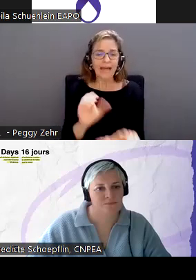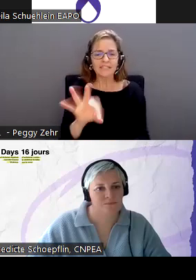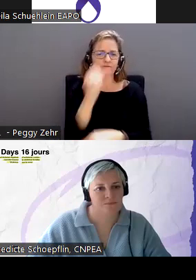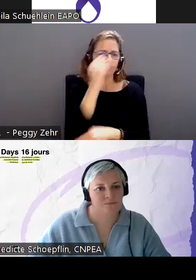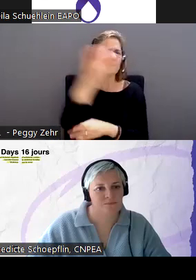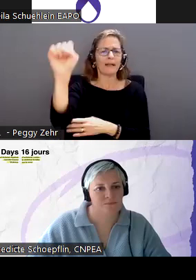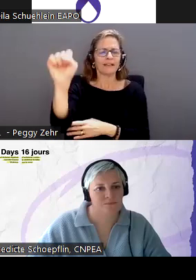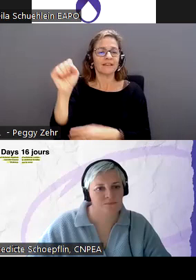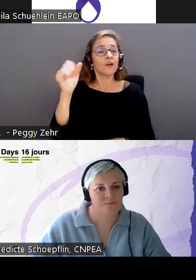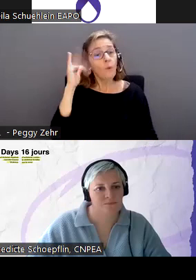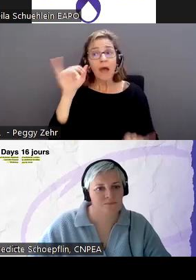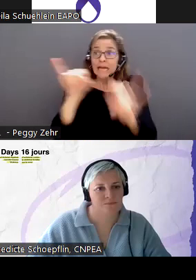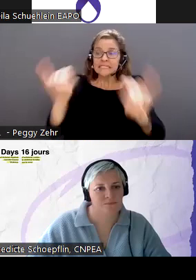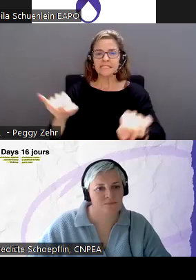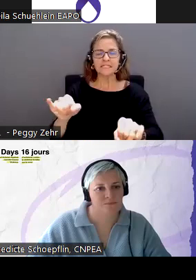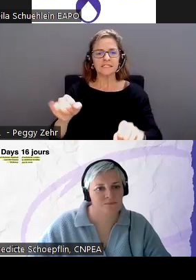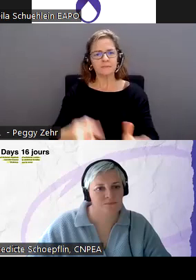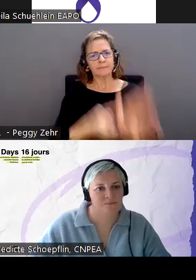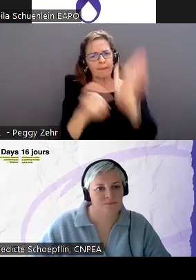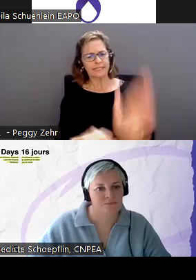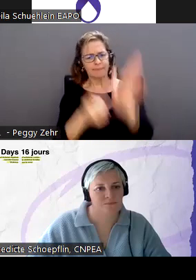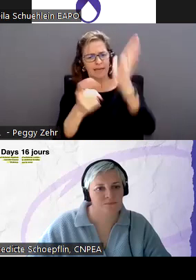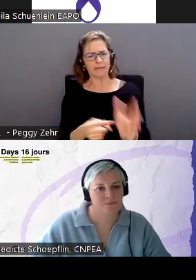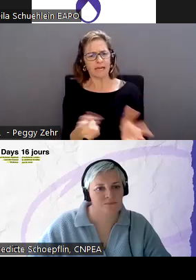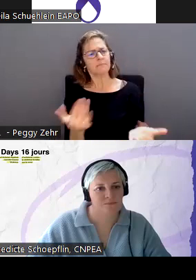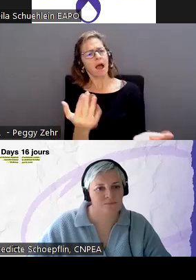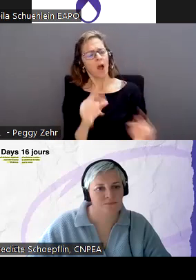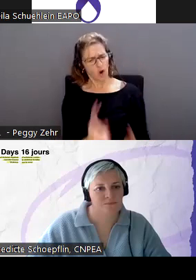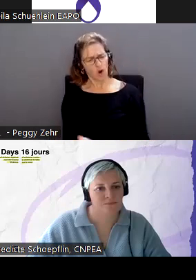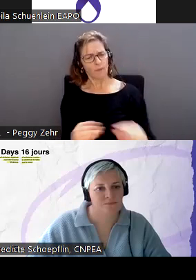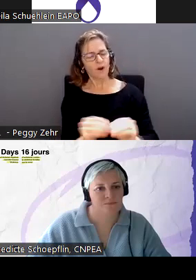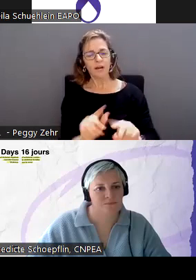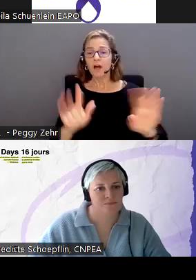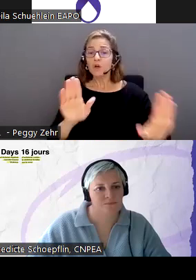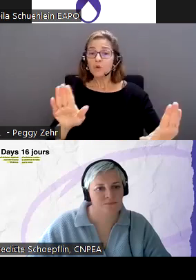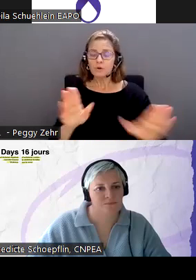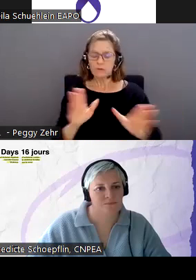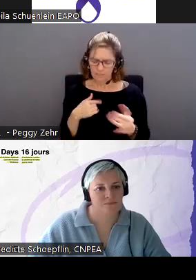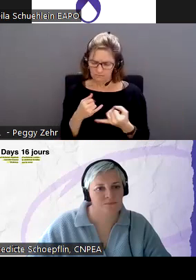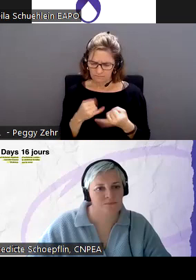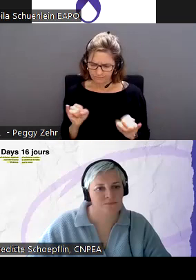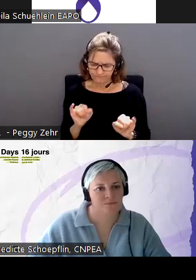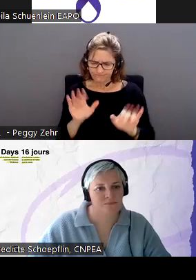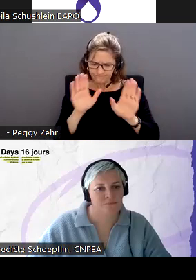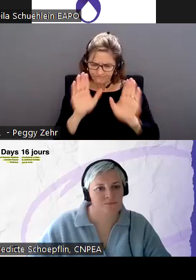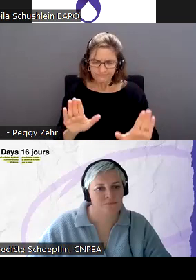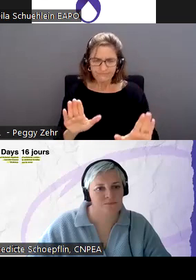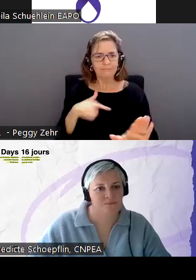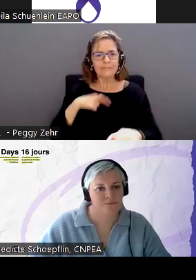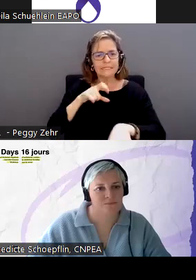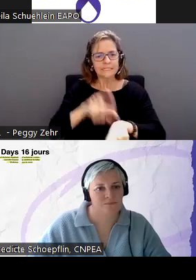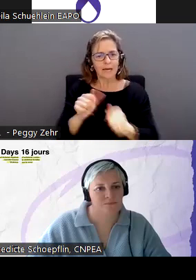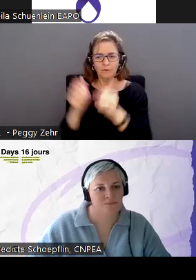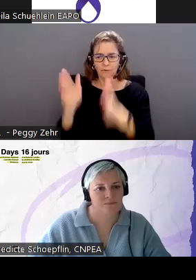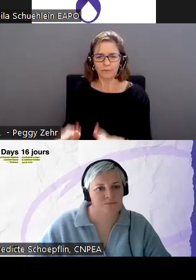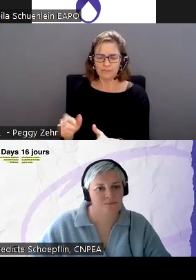incessantly wants more from you, you can hold on to your autonomy by taking time with people and privileging the relationship